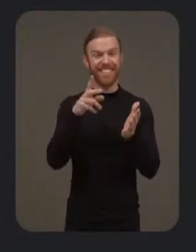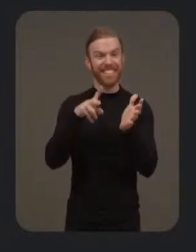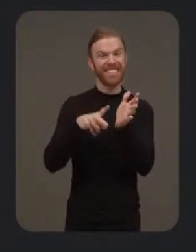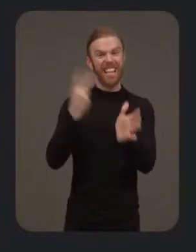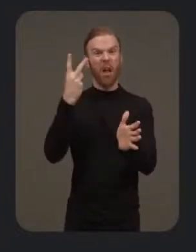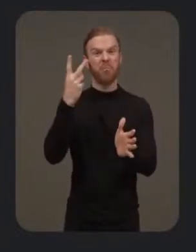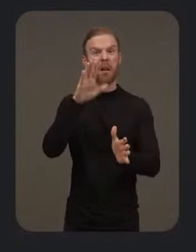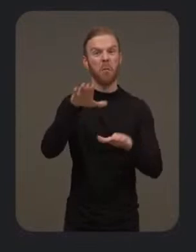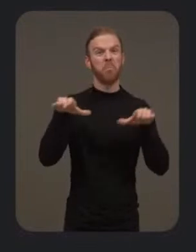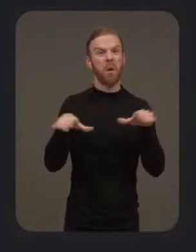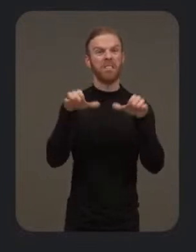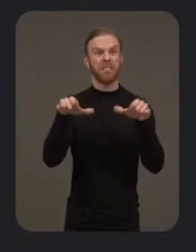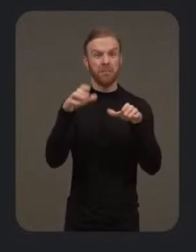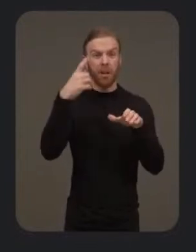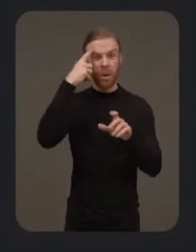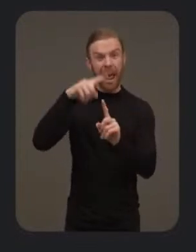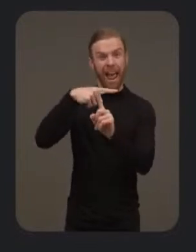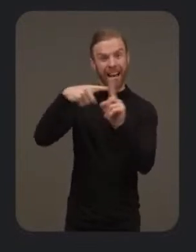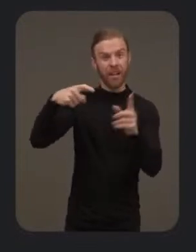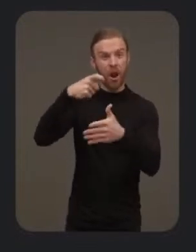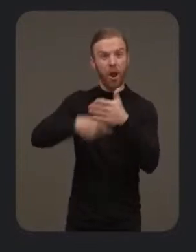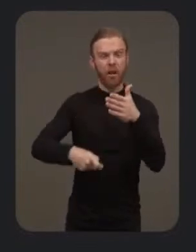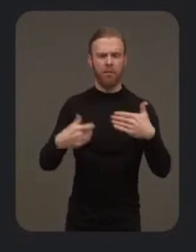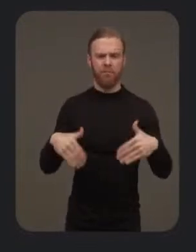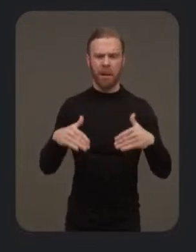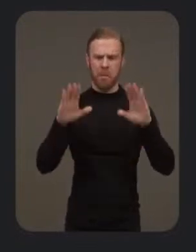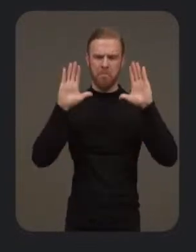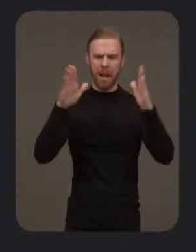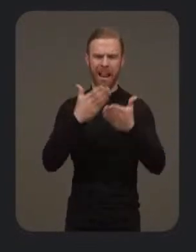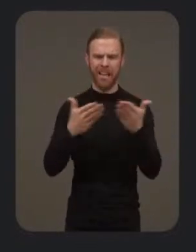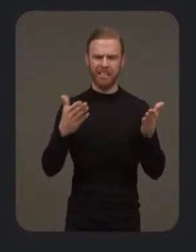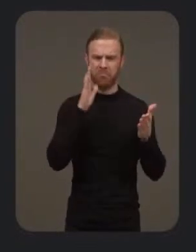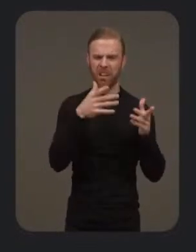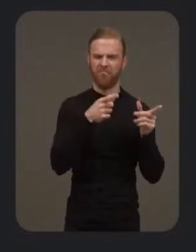for less than half the cost, amazing things happen.